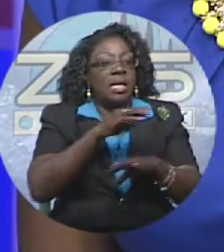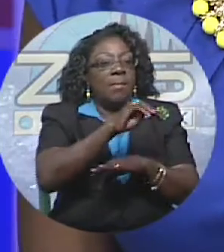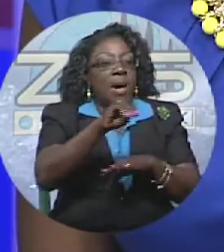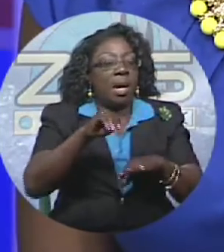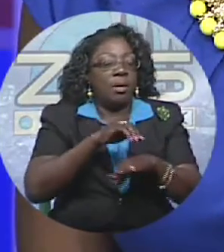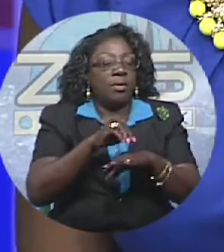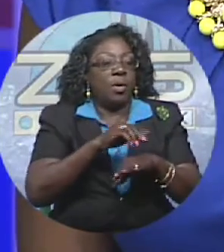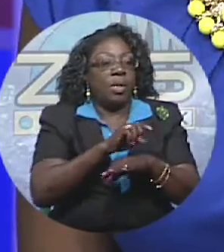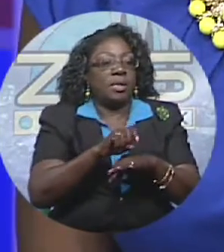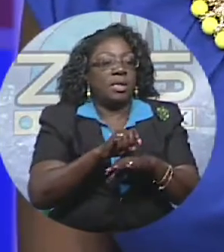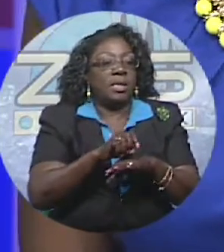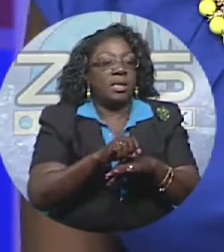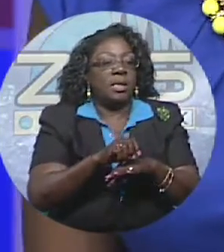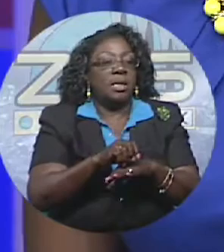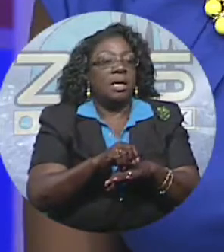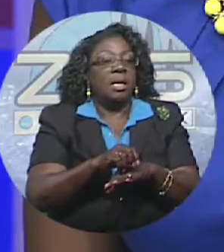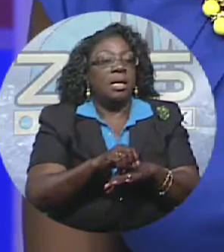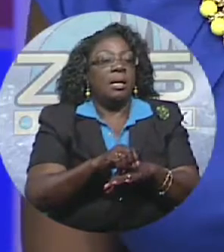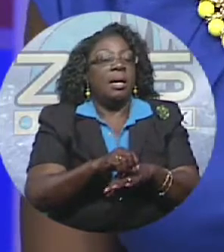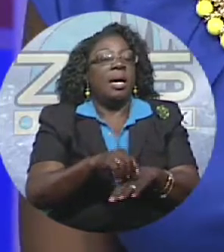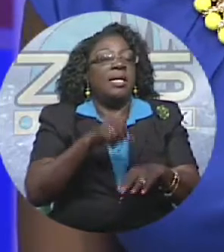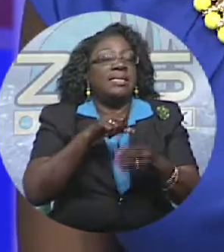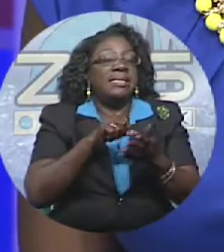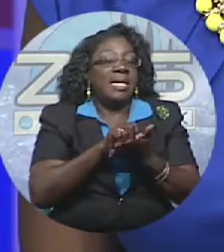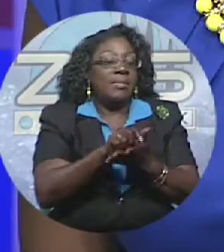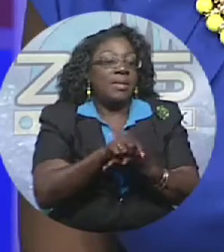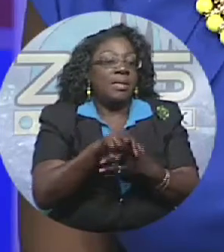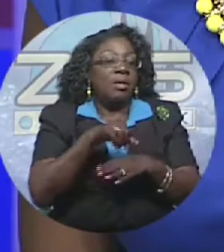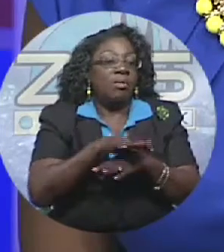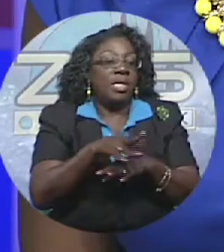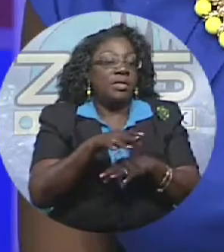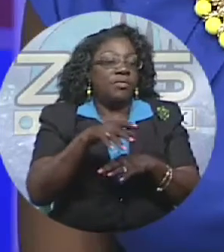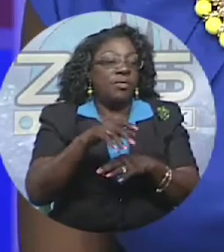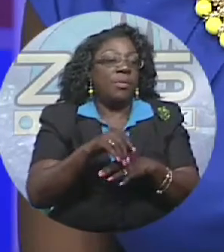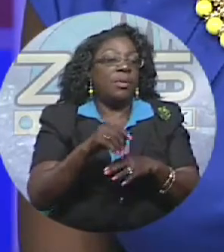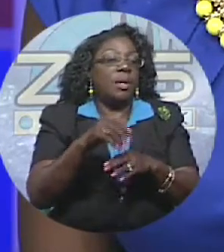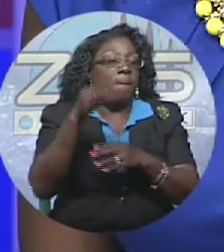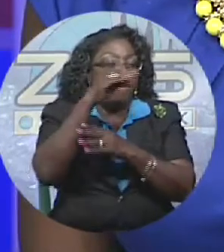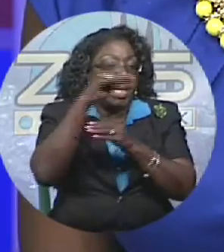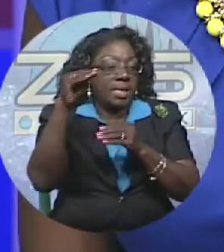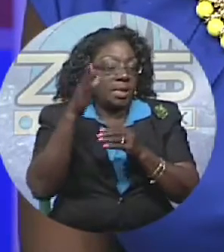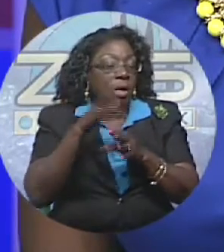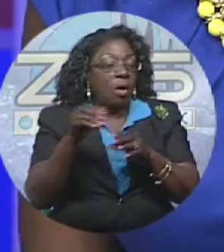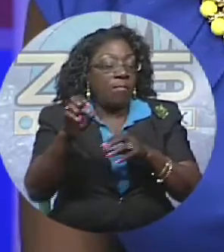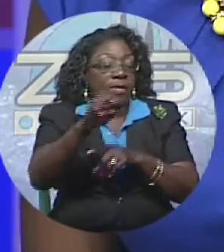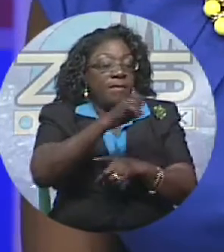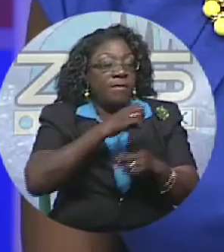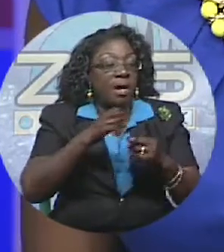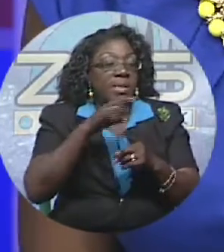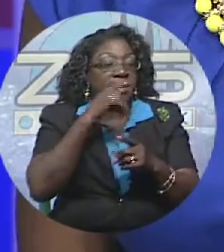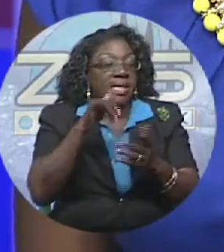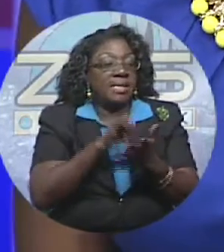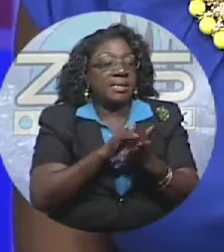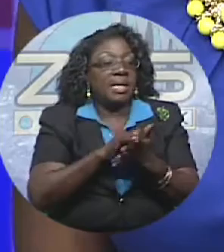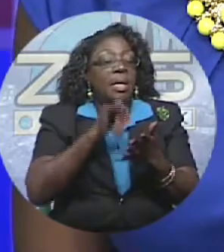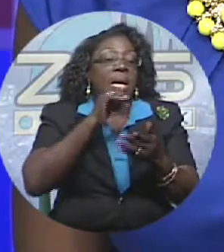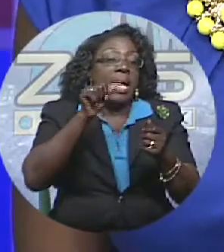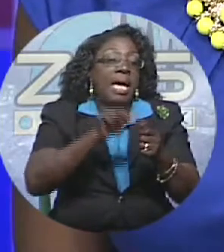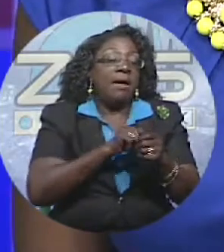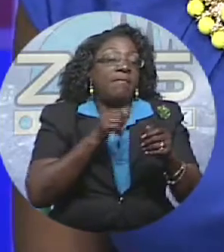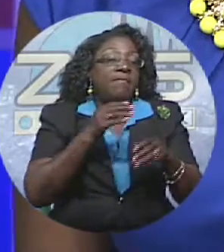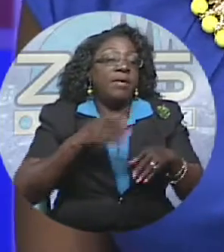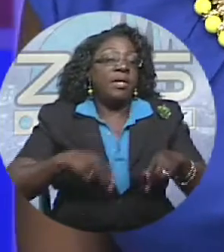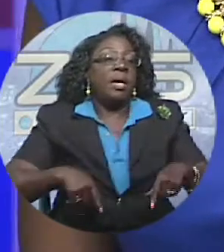According to a statement released by Environment Minister Kendra Dorsett, the dispenser has since been deactivated and remains inoperable. The concern